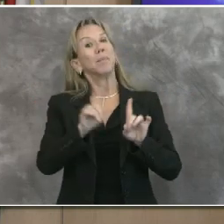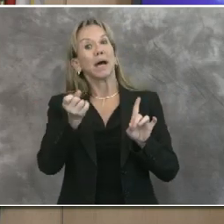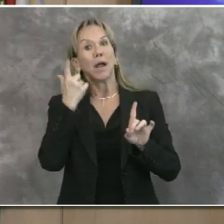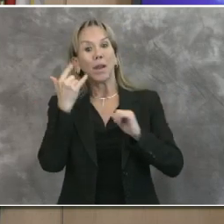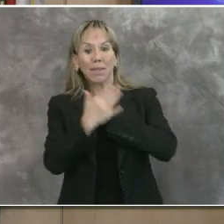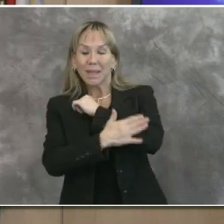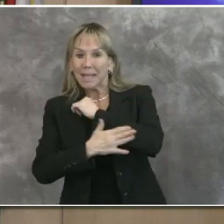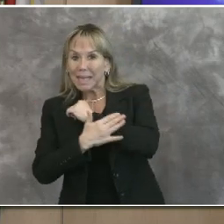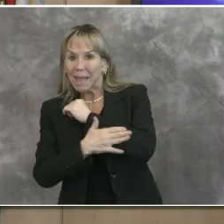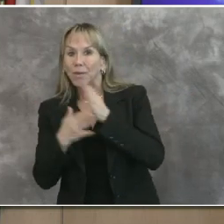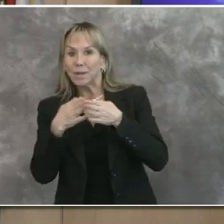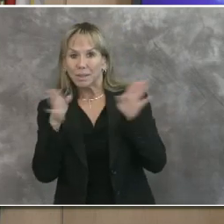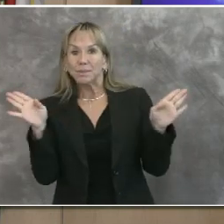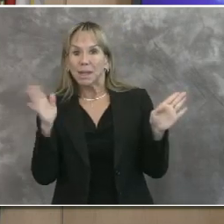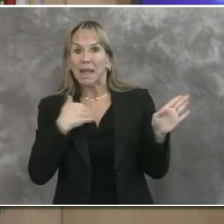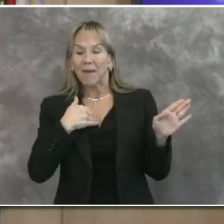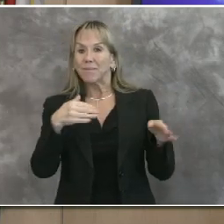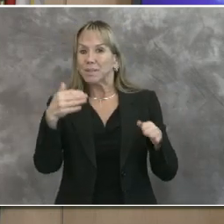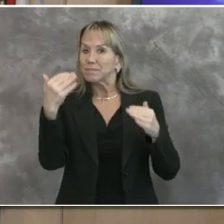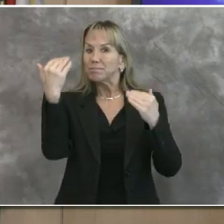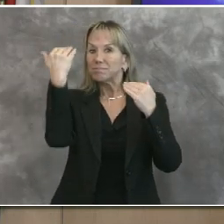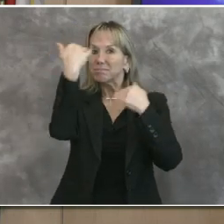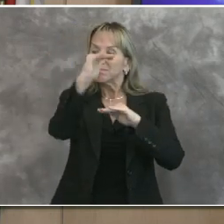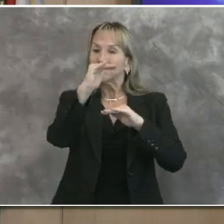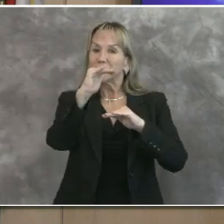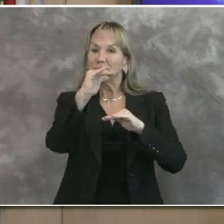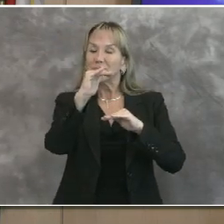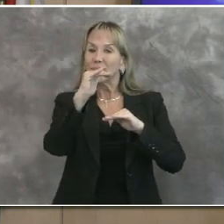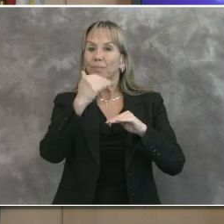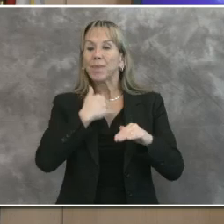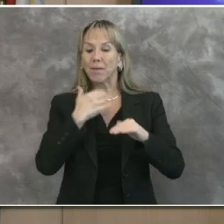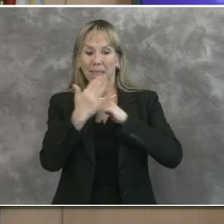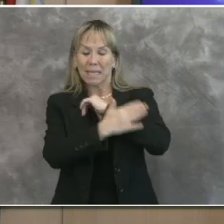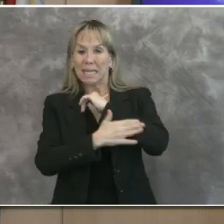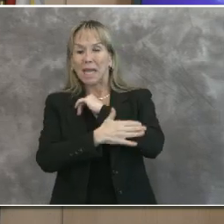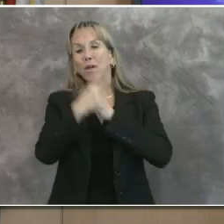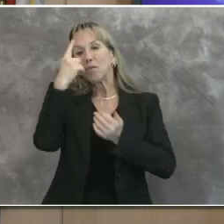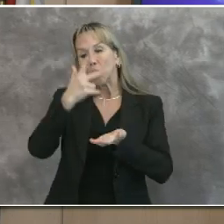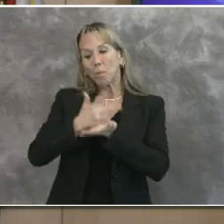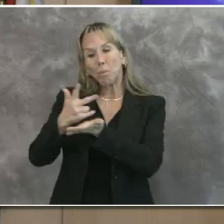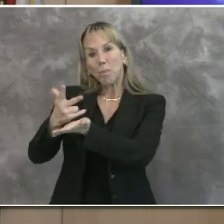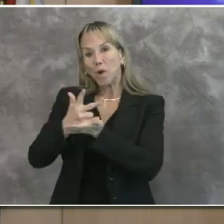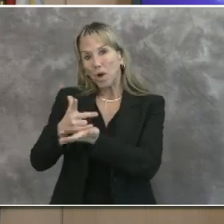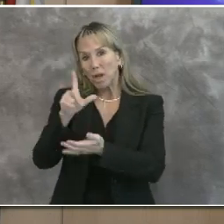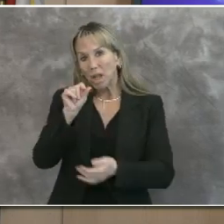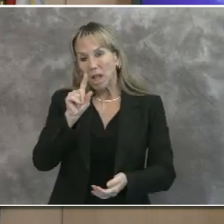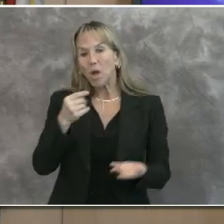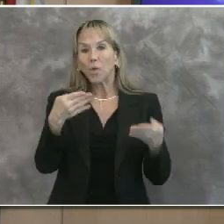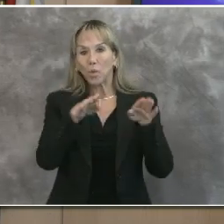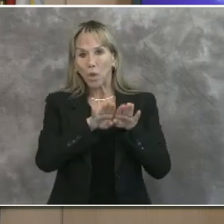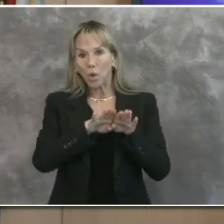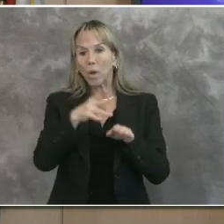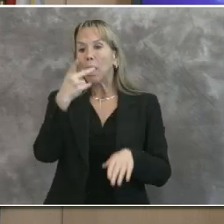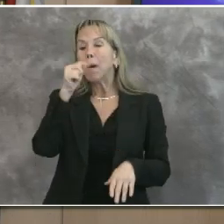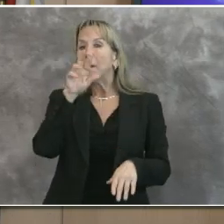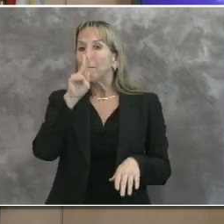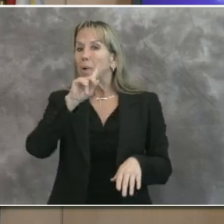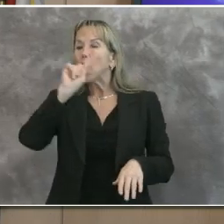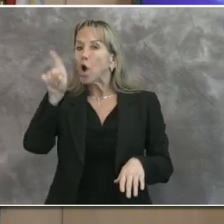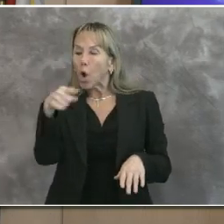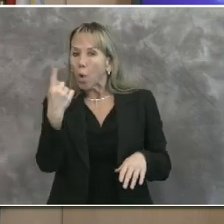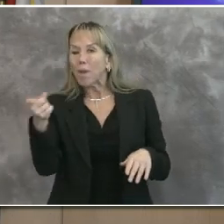parks that are in place to this day. Those countywide restrictions relate to parking lots being closed, parks only available for